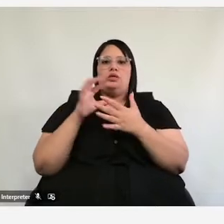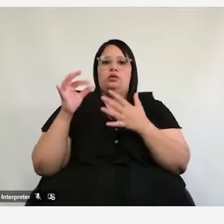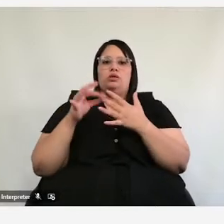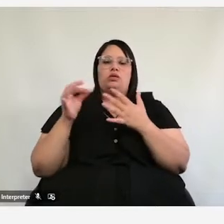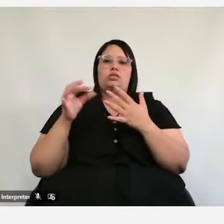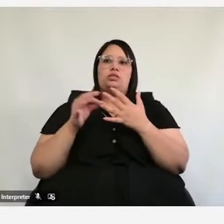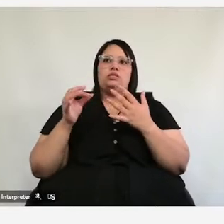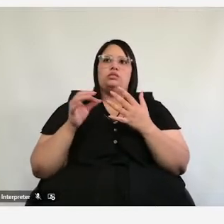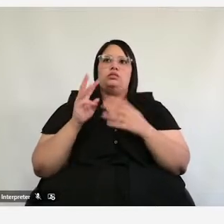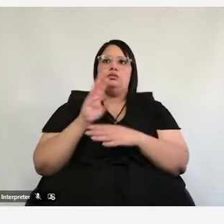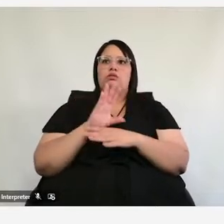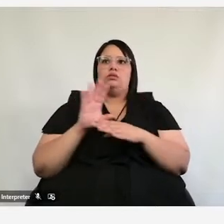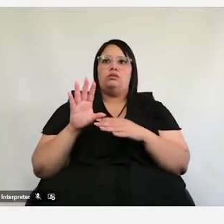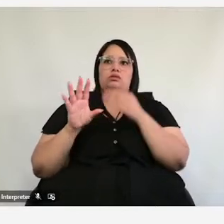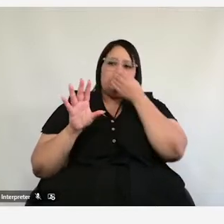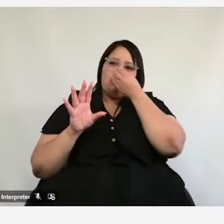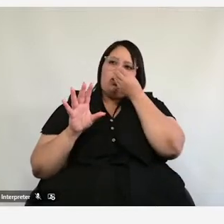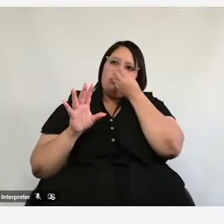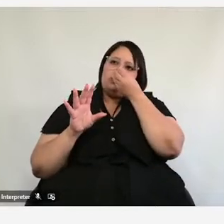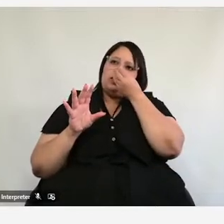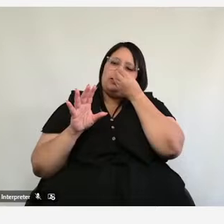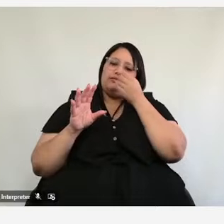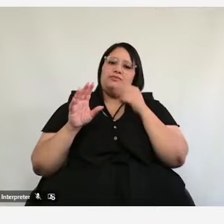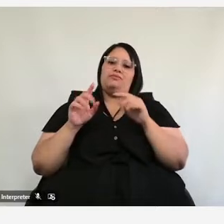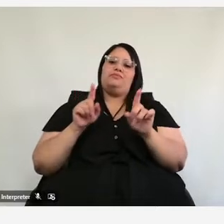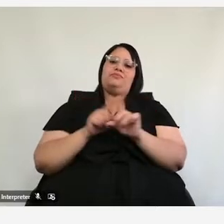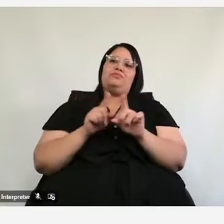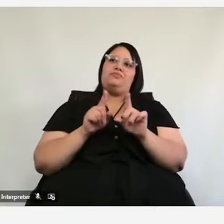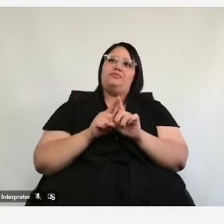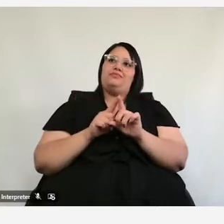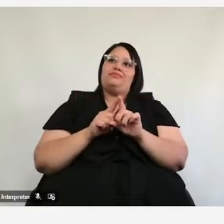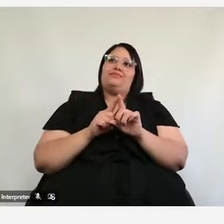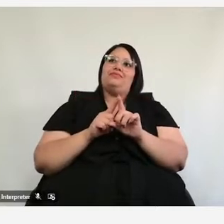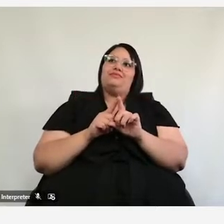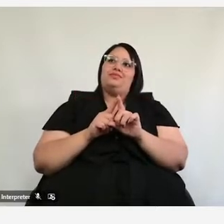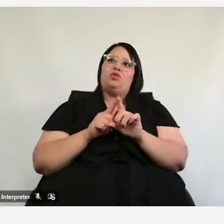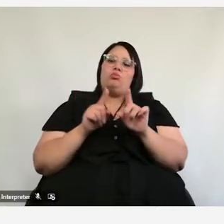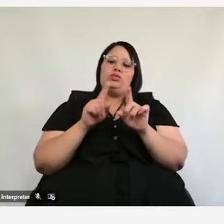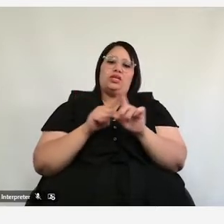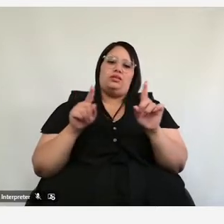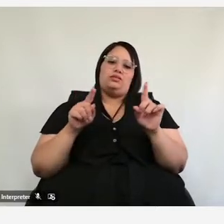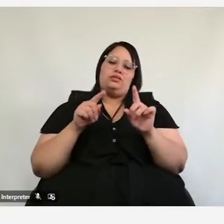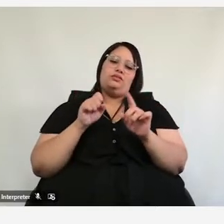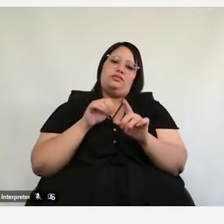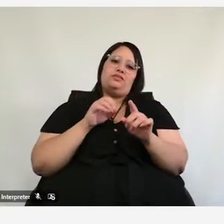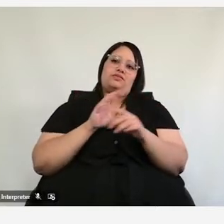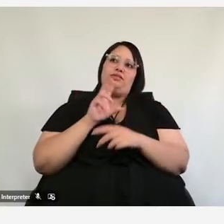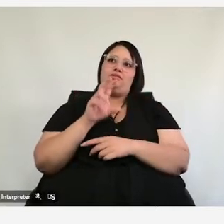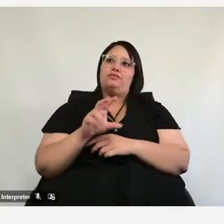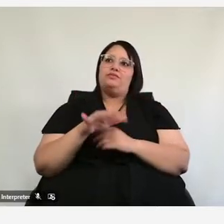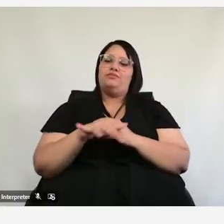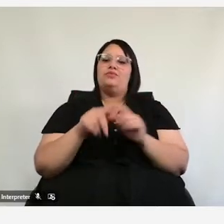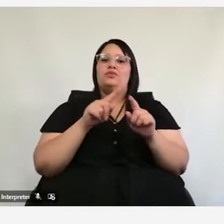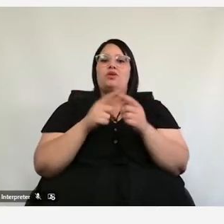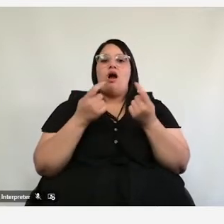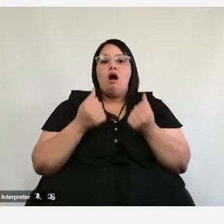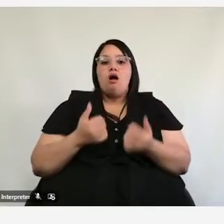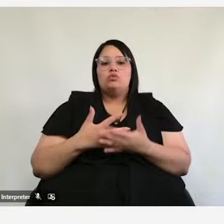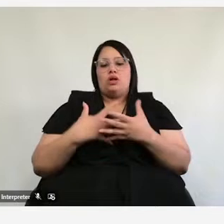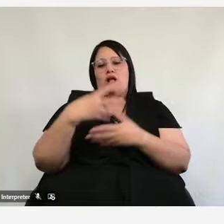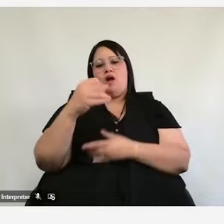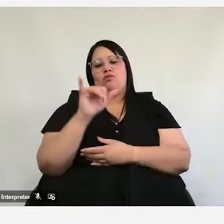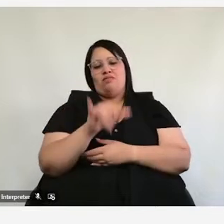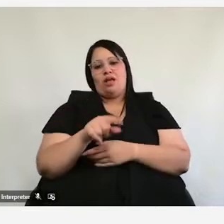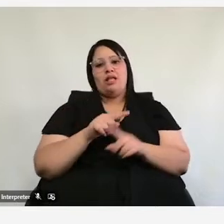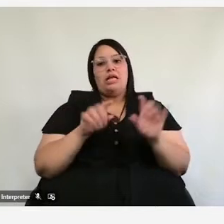Speaker, die Wes-Kaap is steeds die provinsie met verreweg die beste munisipaliteite in die land. Dit het baie harde werk gekos om daar uit te kom